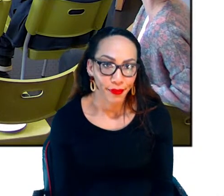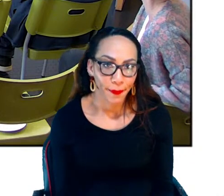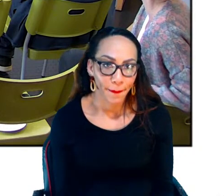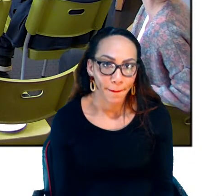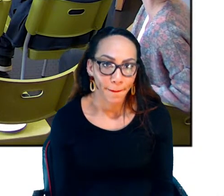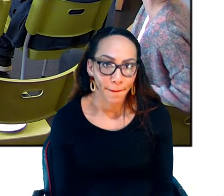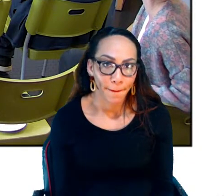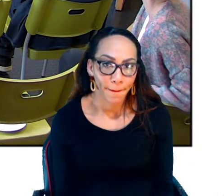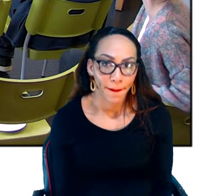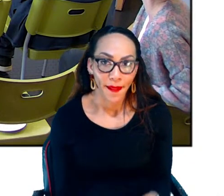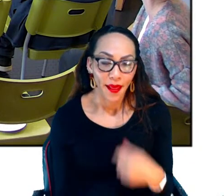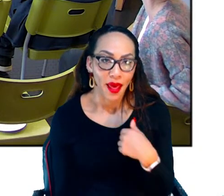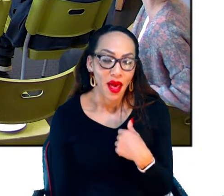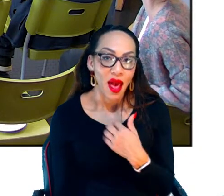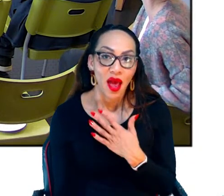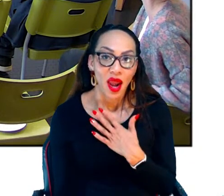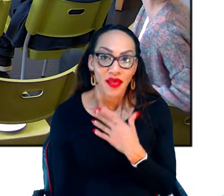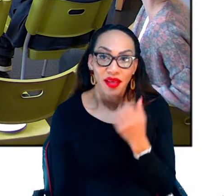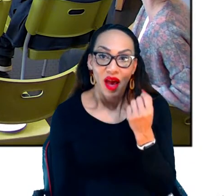technology would be,